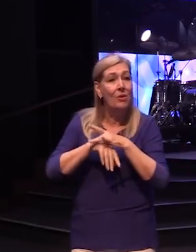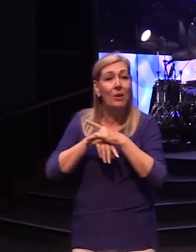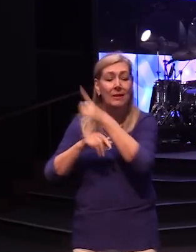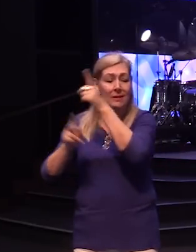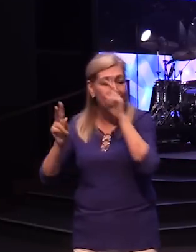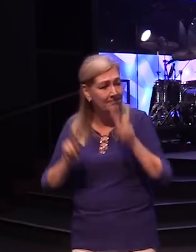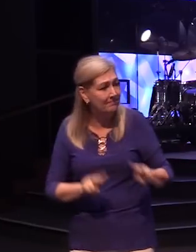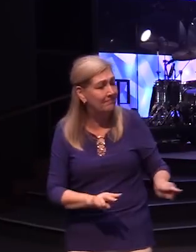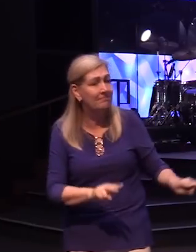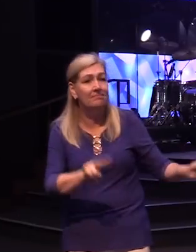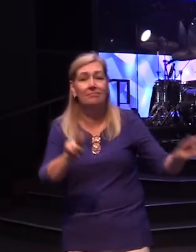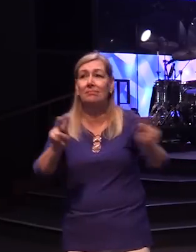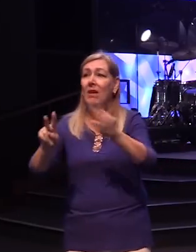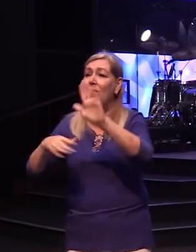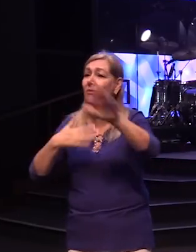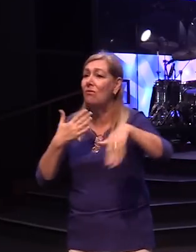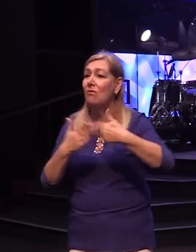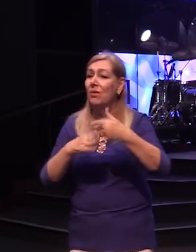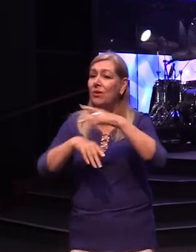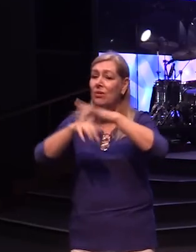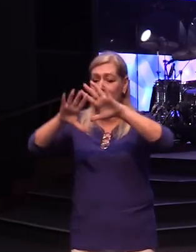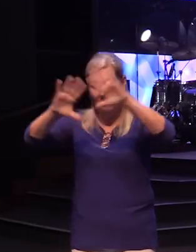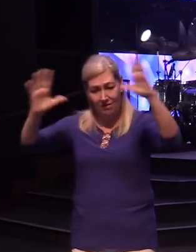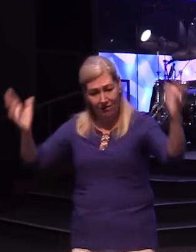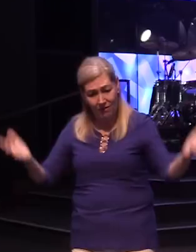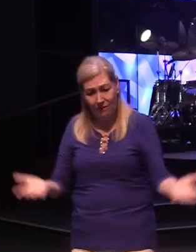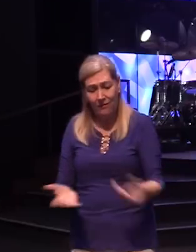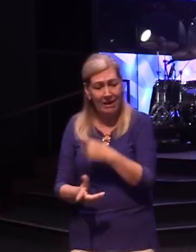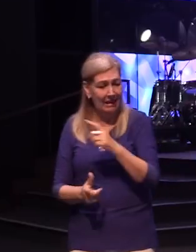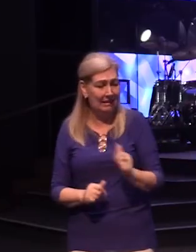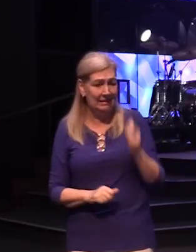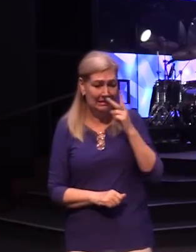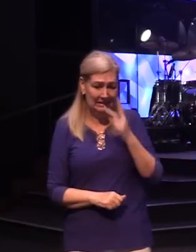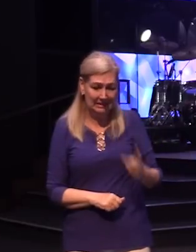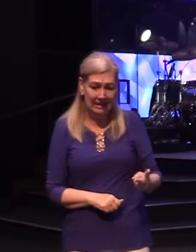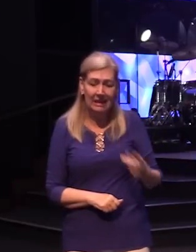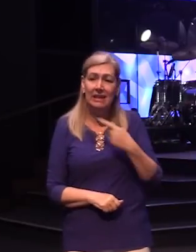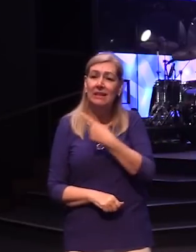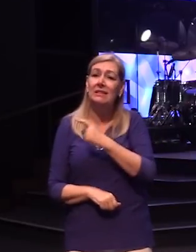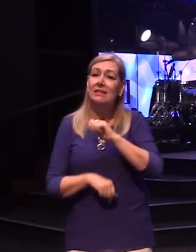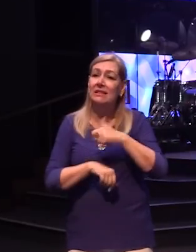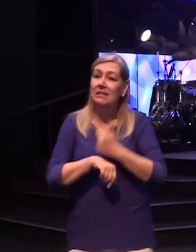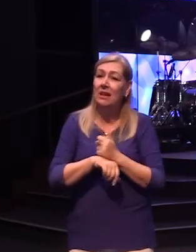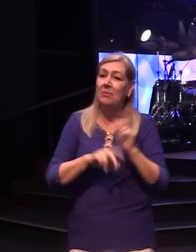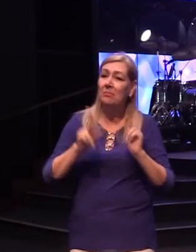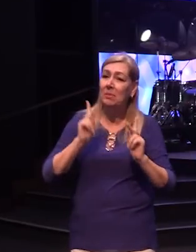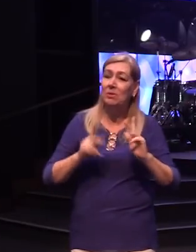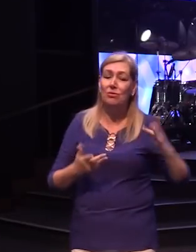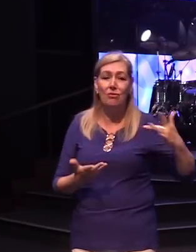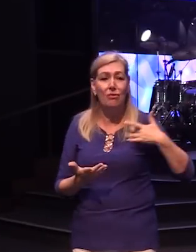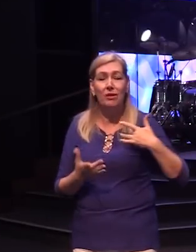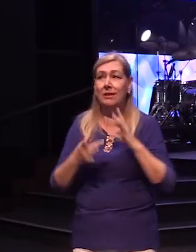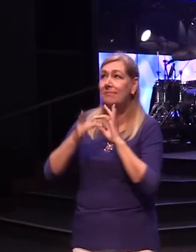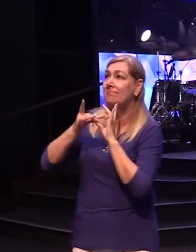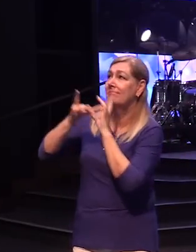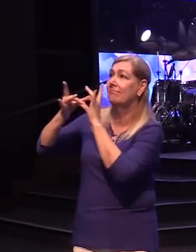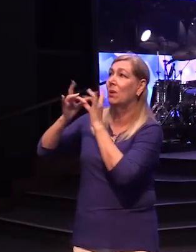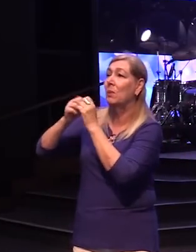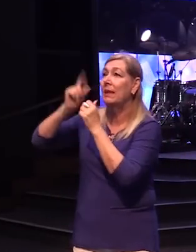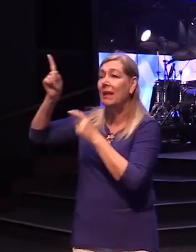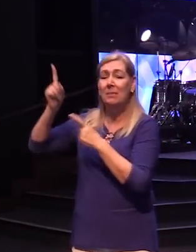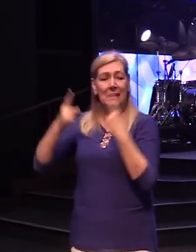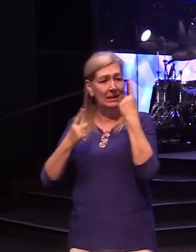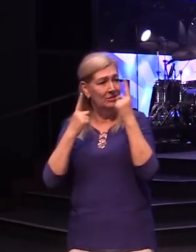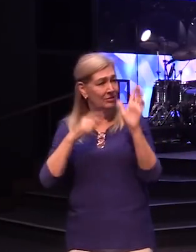looketh upon all the inhabitants of the earth. He fashioneth their hearts alike. He considereth all their